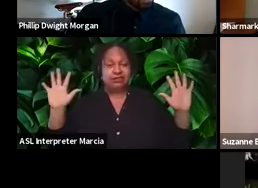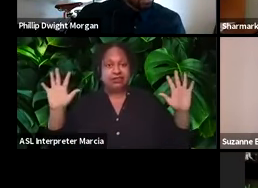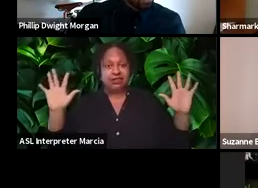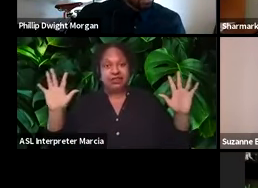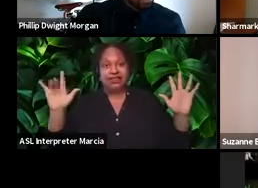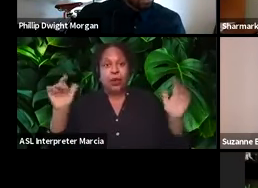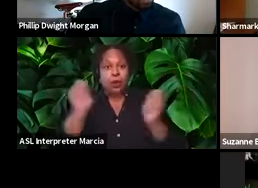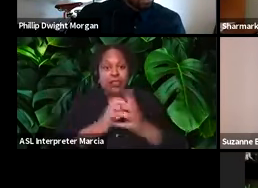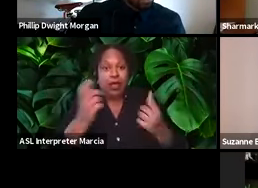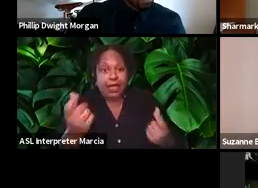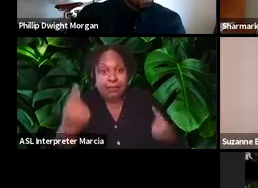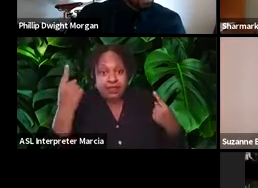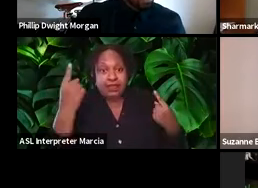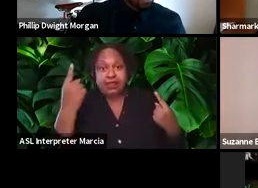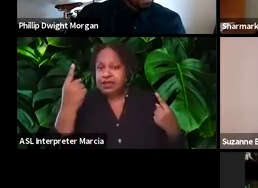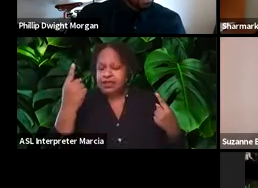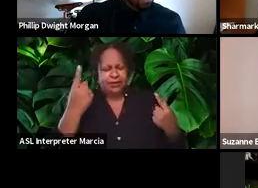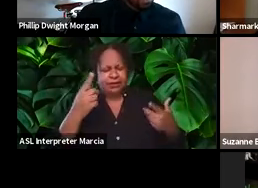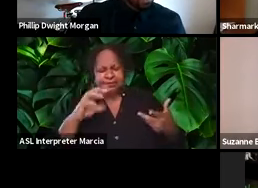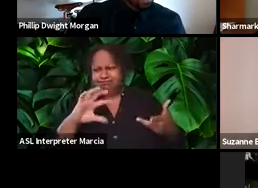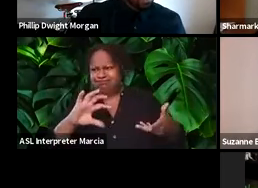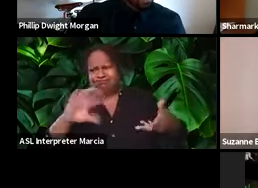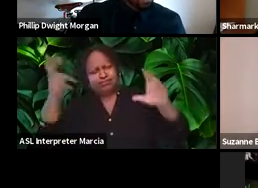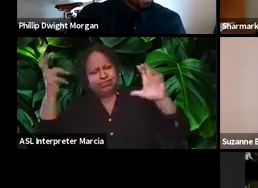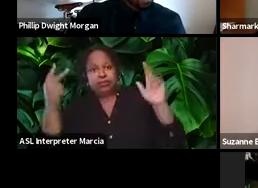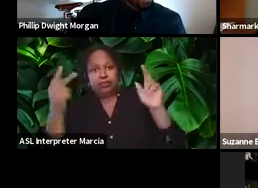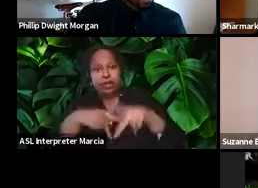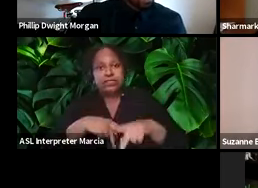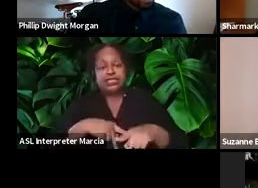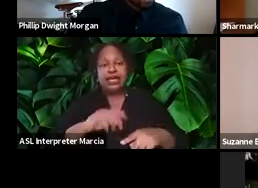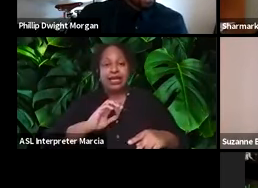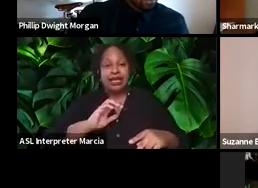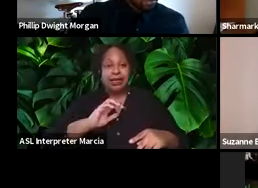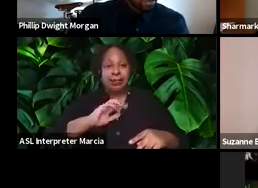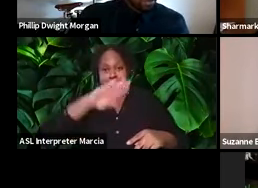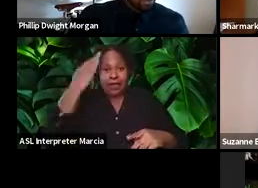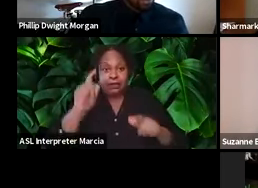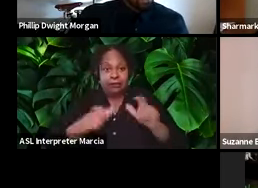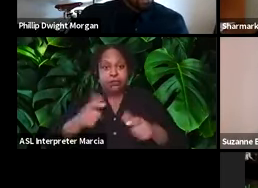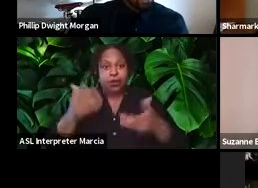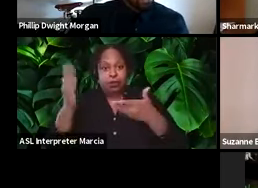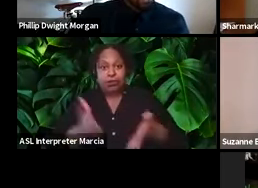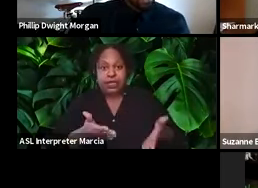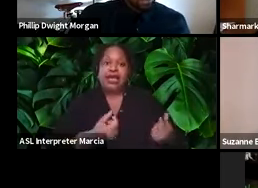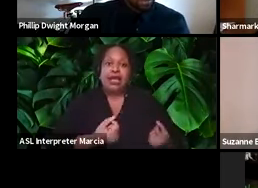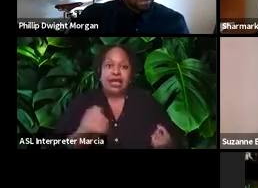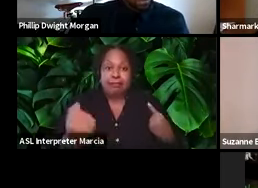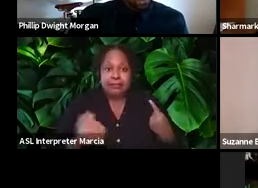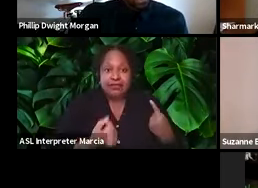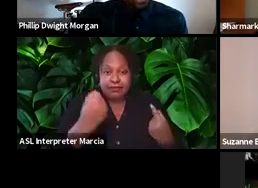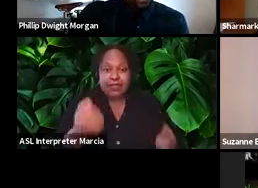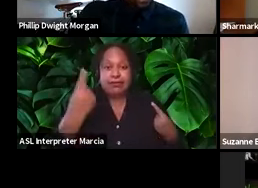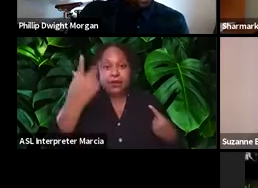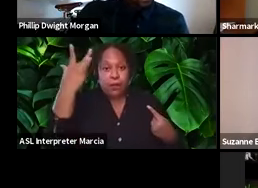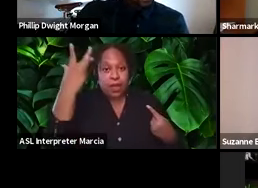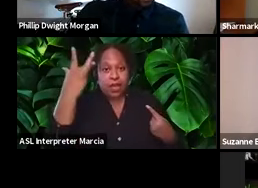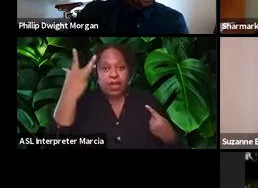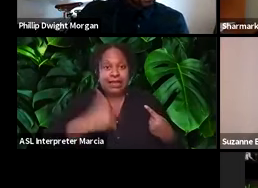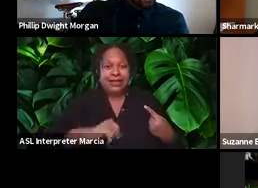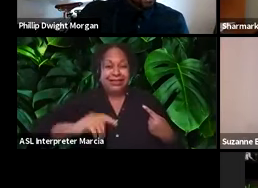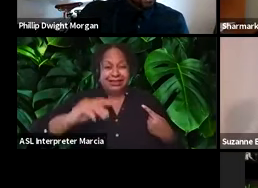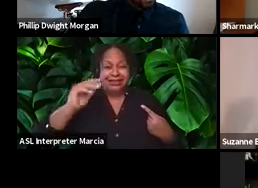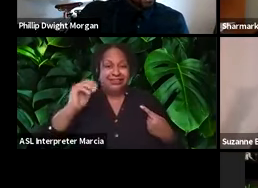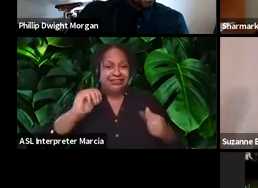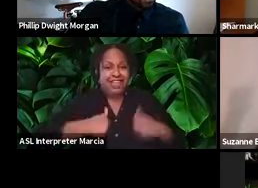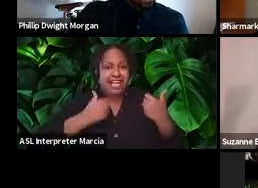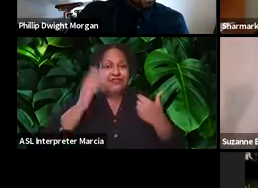that empathy, that experience that we bring as Black people in particular, because of what we lived through, and